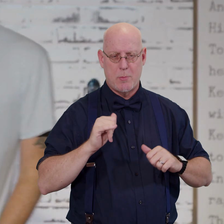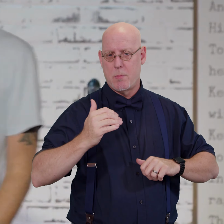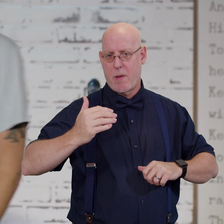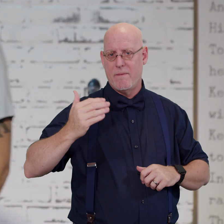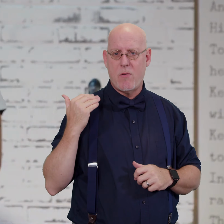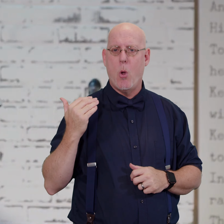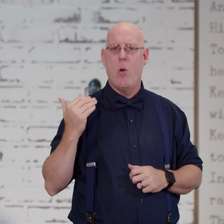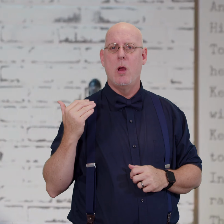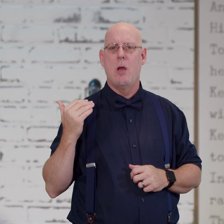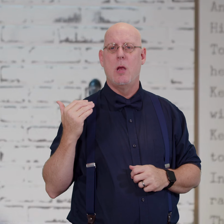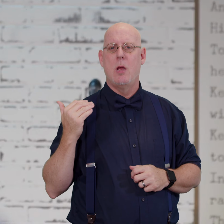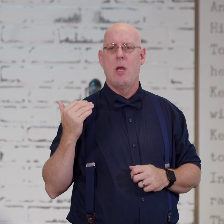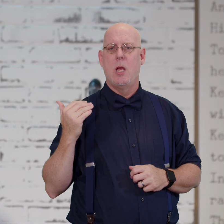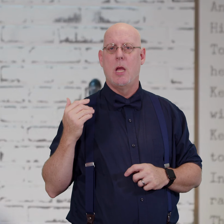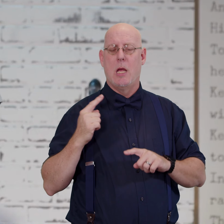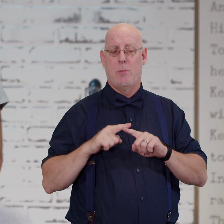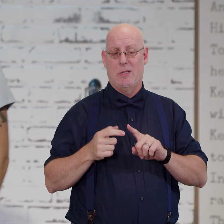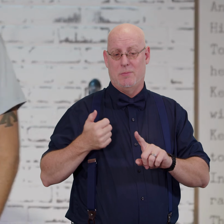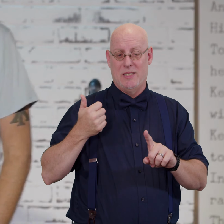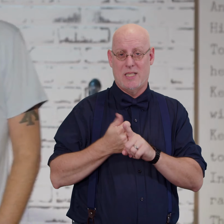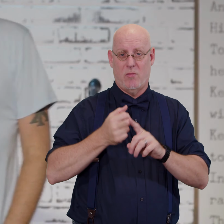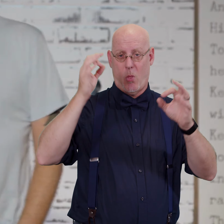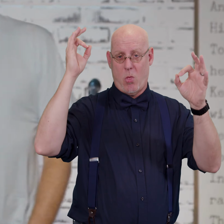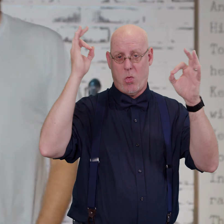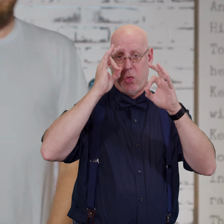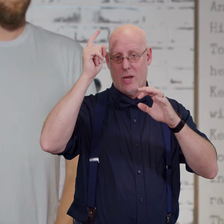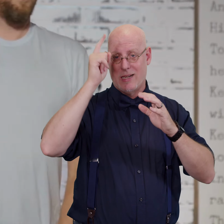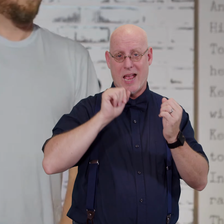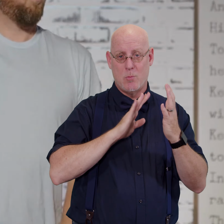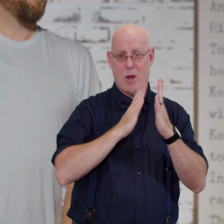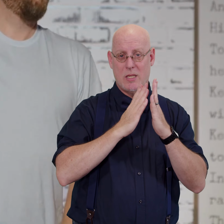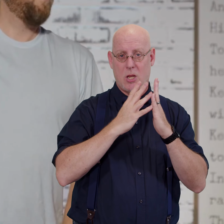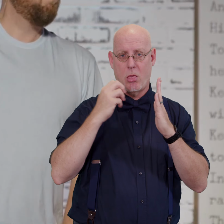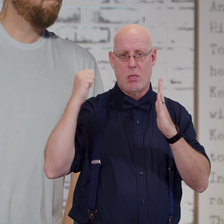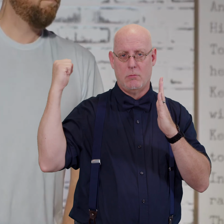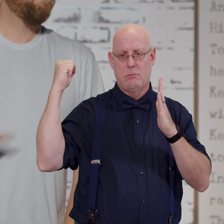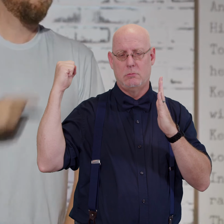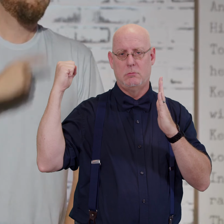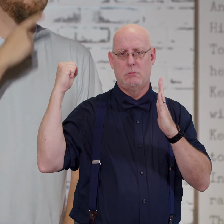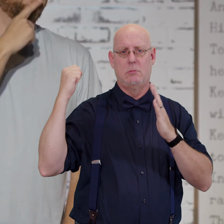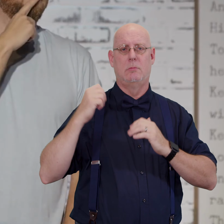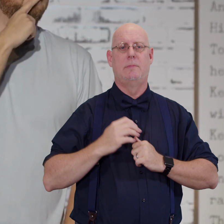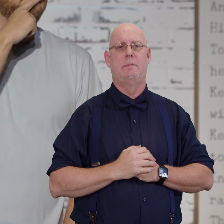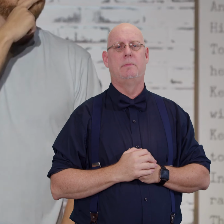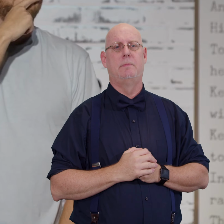times before, but he did not know that the presence of the Lord had departed from him.